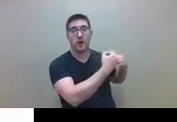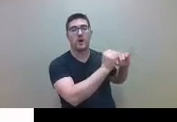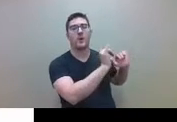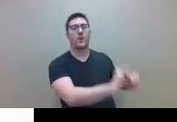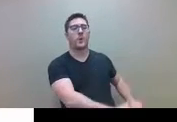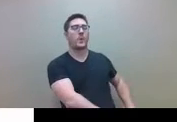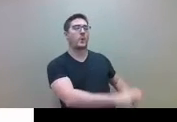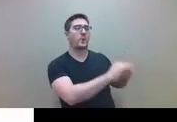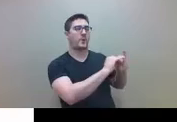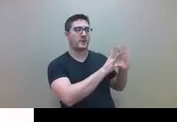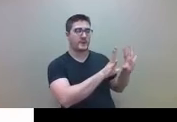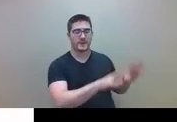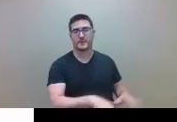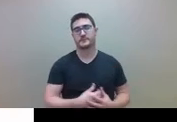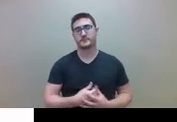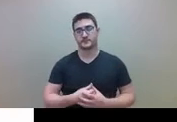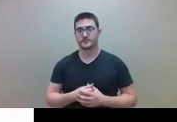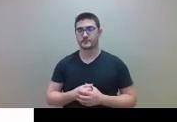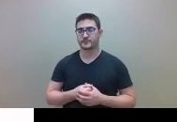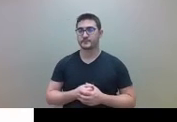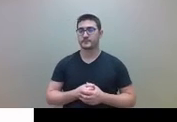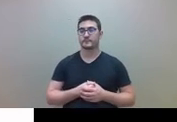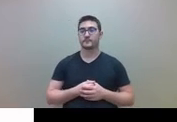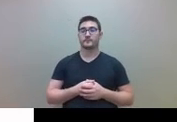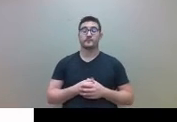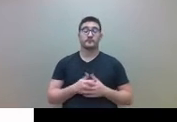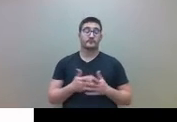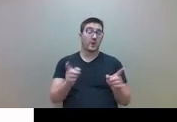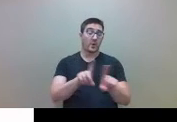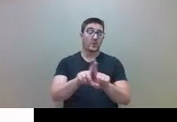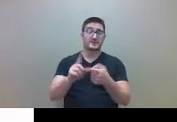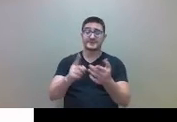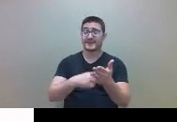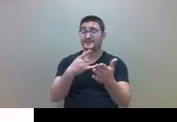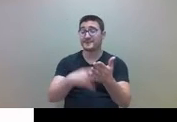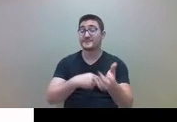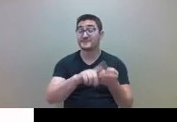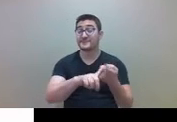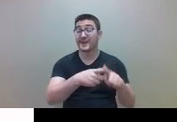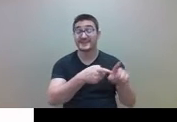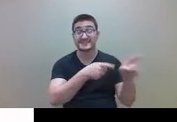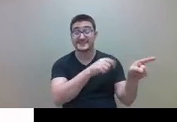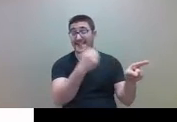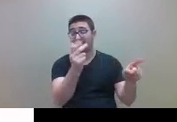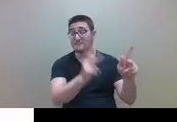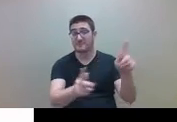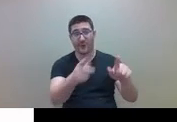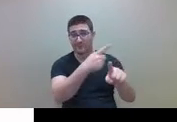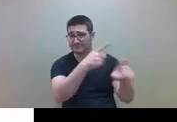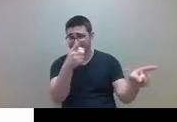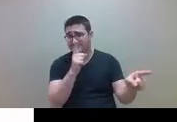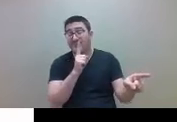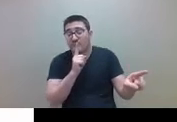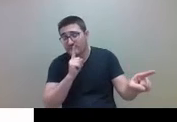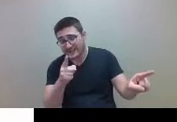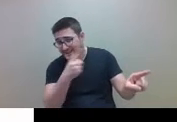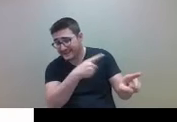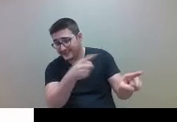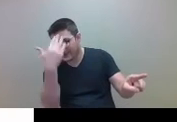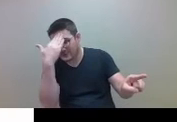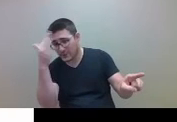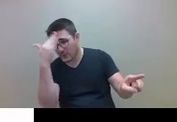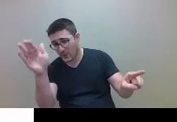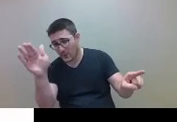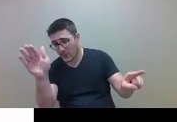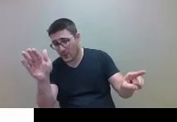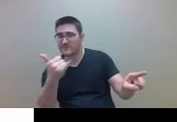have to be careful about getting information from our friends and other sources in the community. Where is this source coming